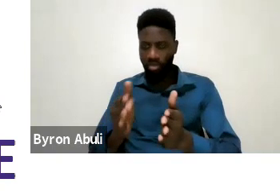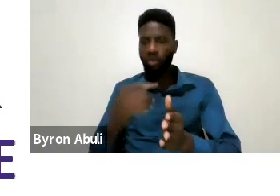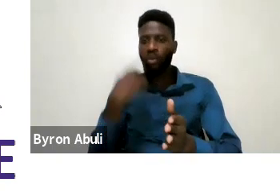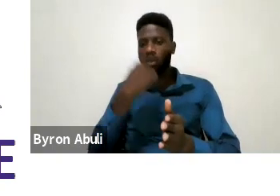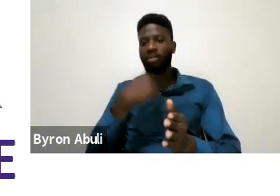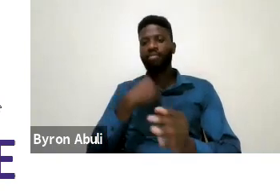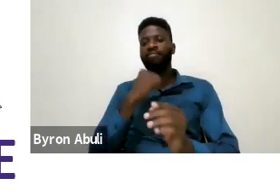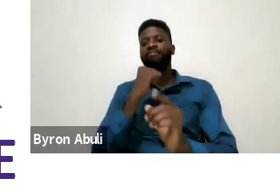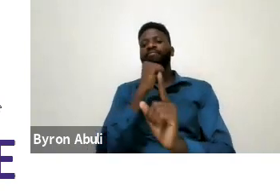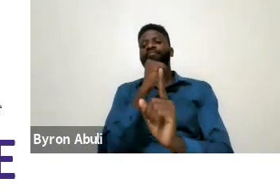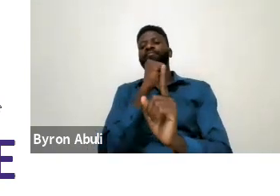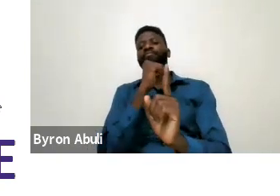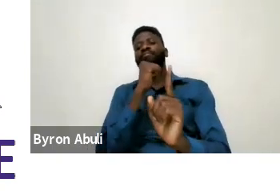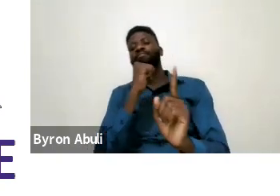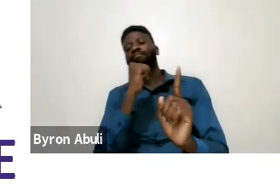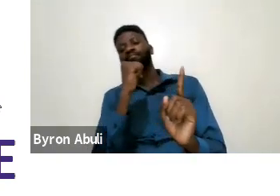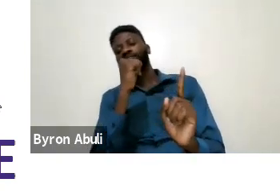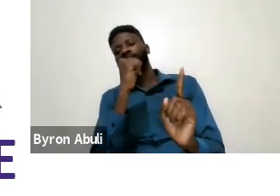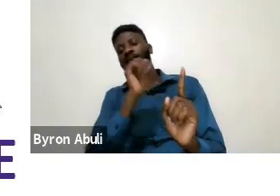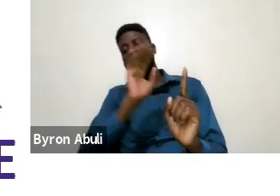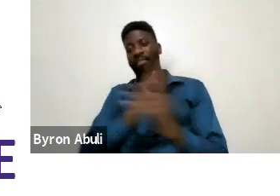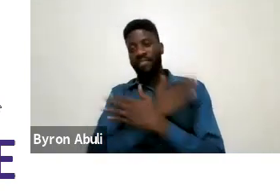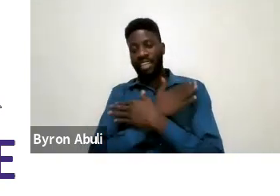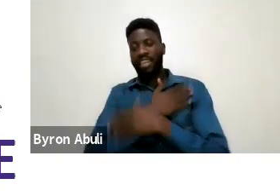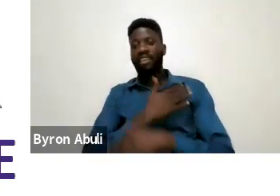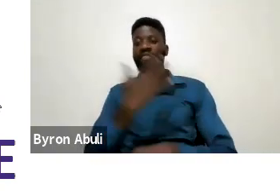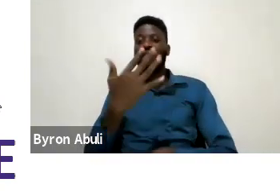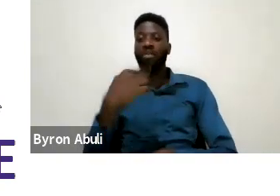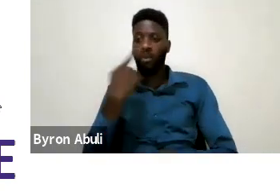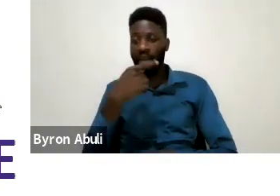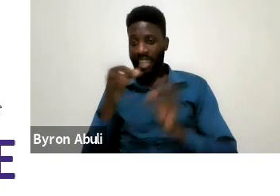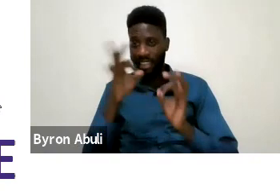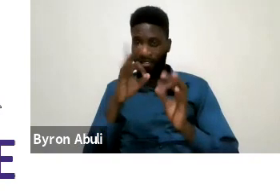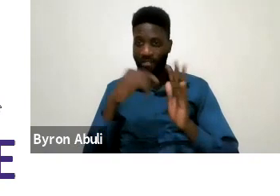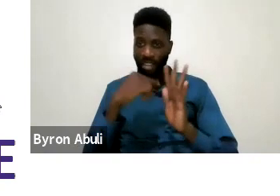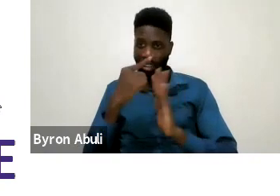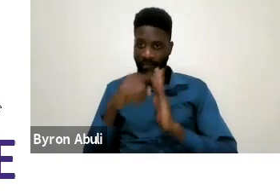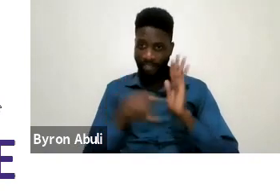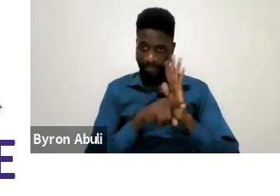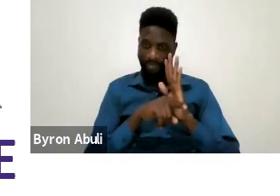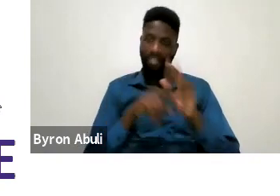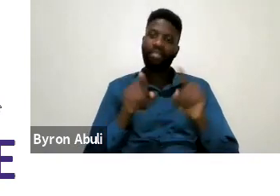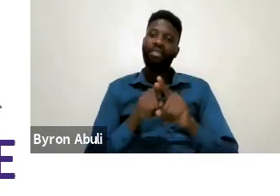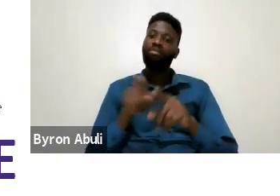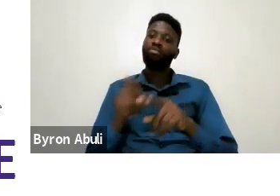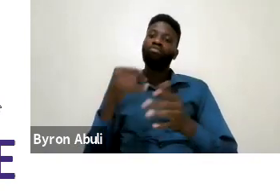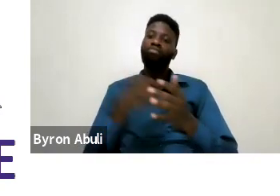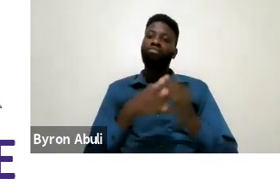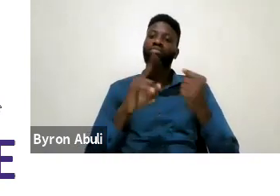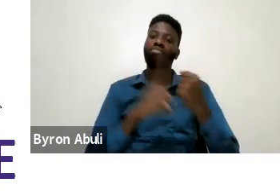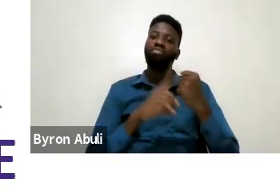have. Because if you're 5 friends who are negative, then definitely you'll be the 6th negative person. So friends can be able to